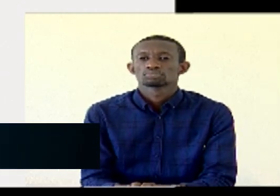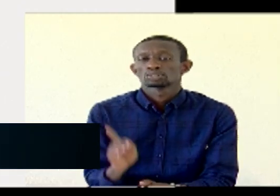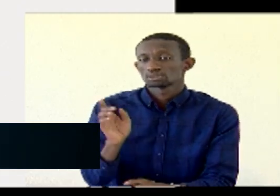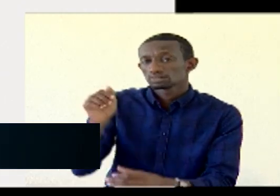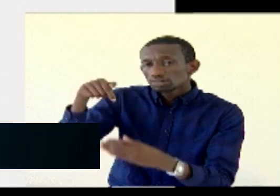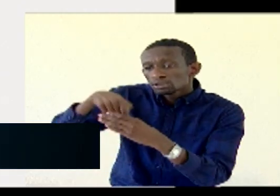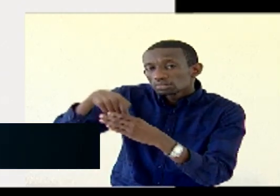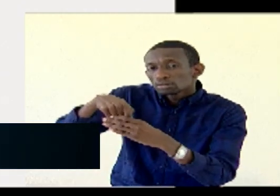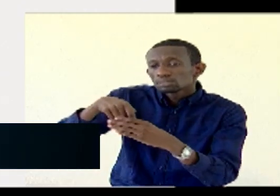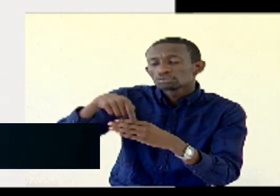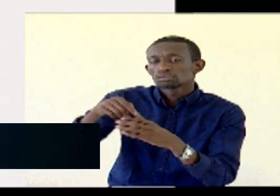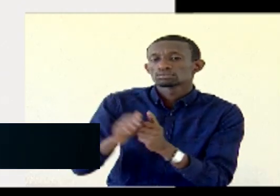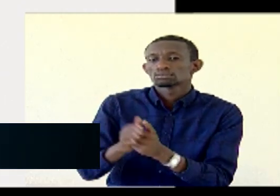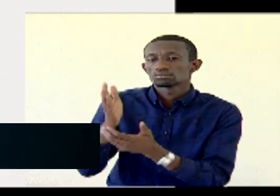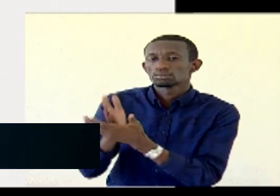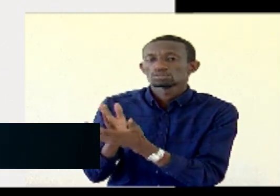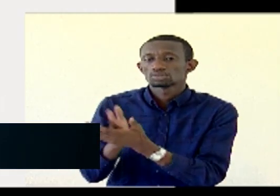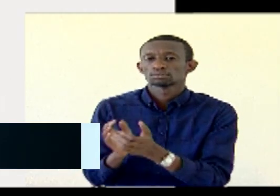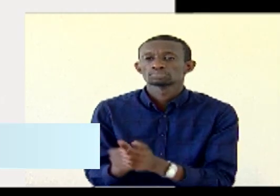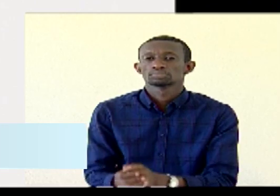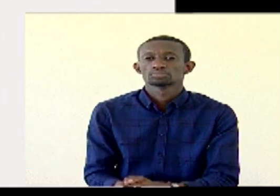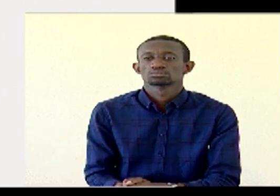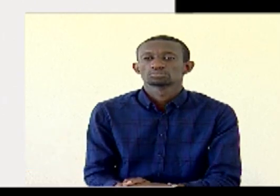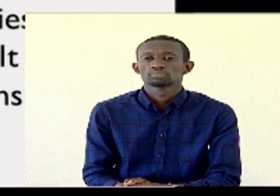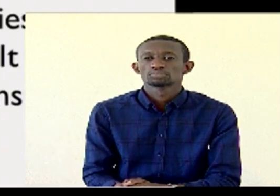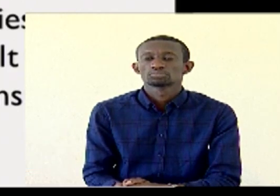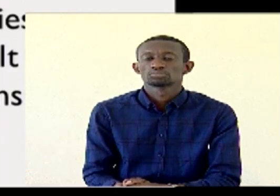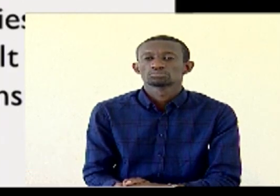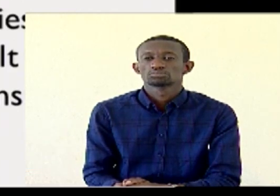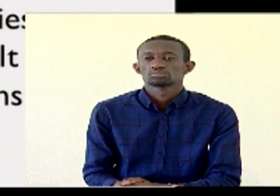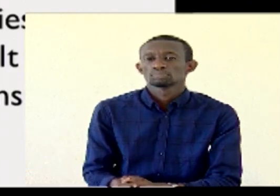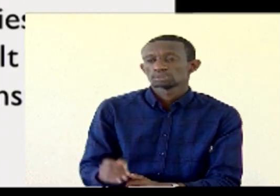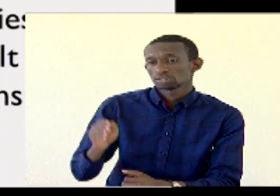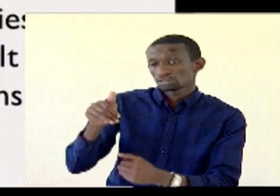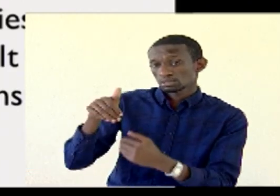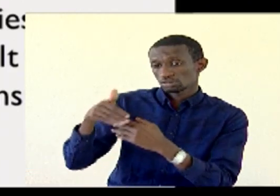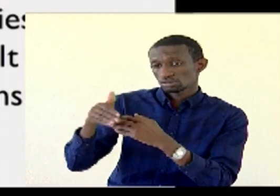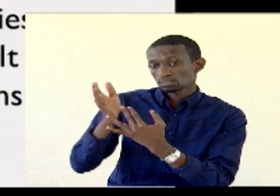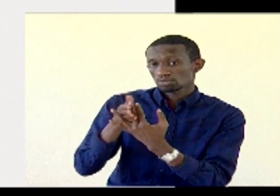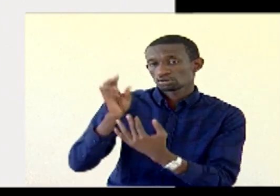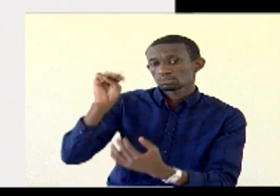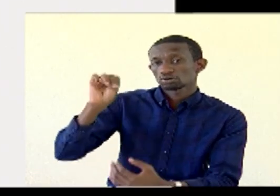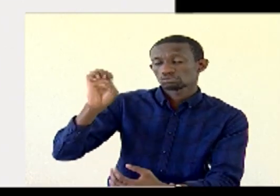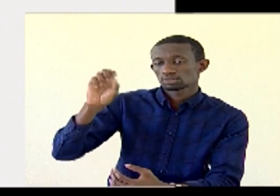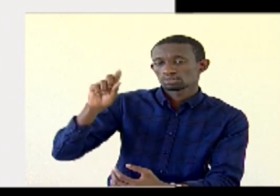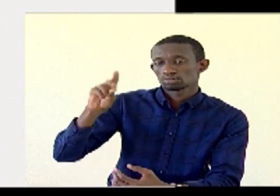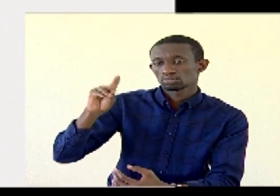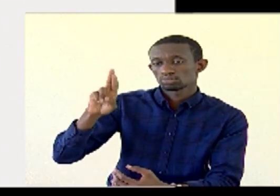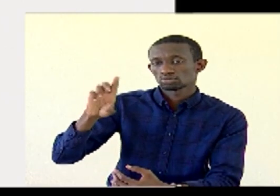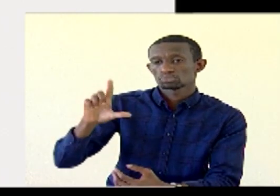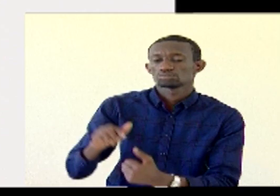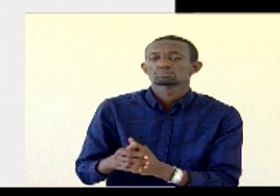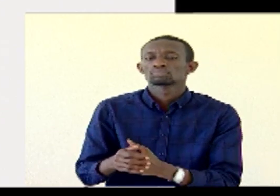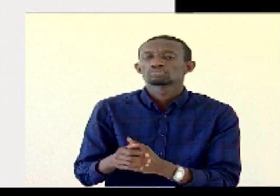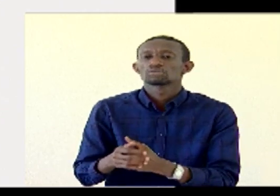part, external part, which is the cortex. We have this one, which is the medulla, and we have the part